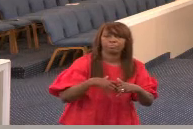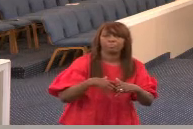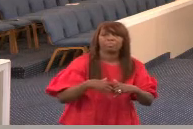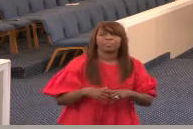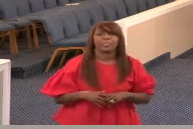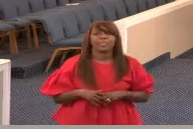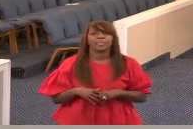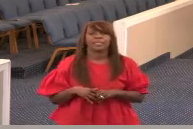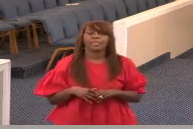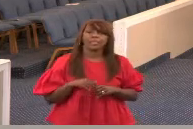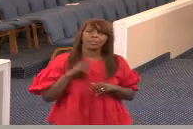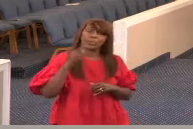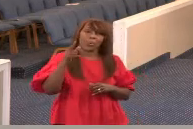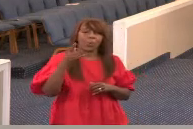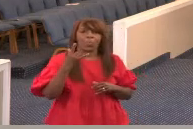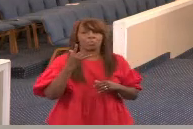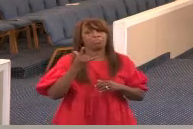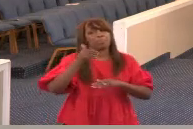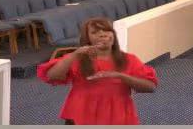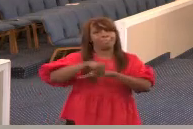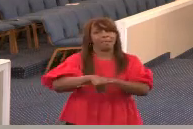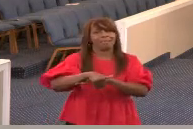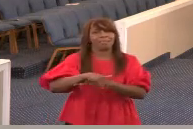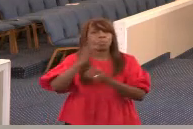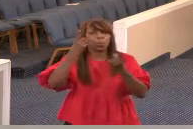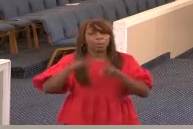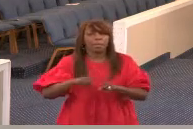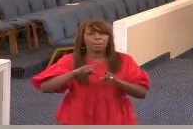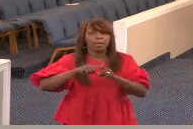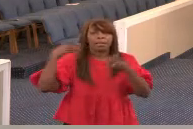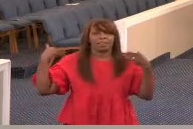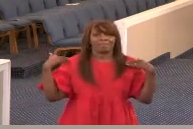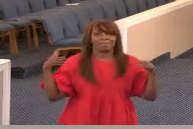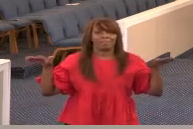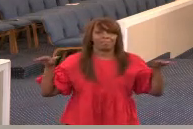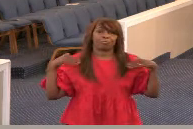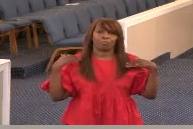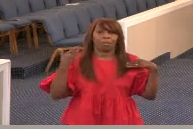For there stood by me this night the angel of God,